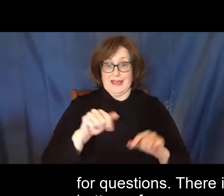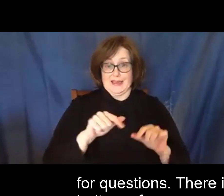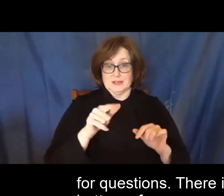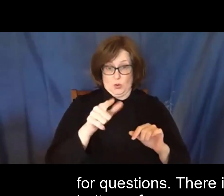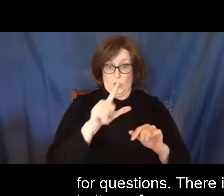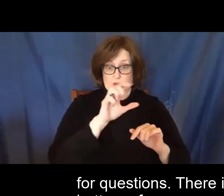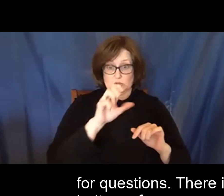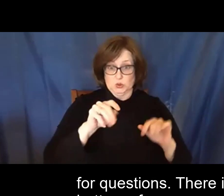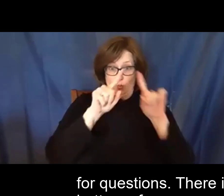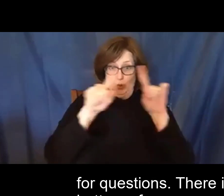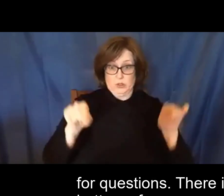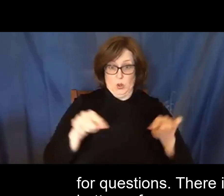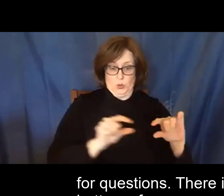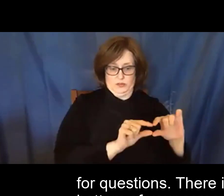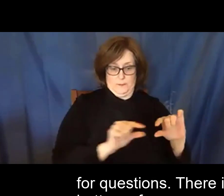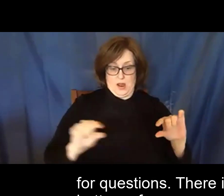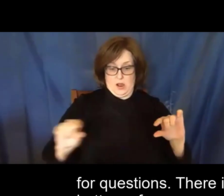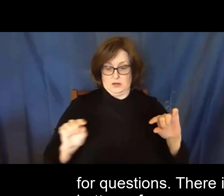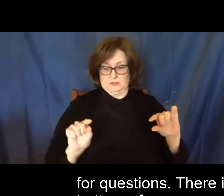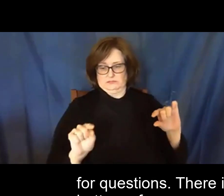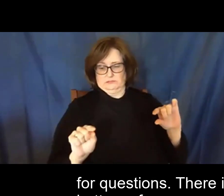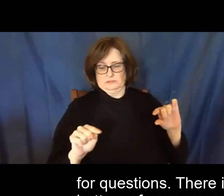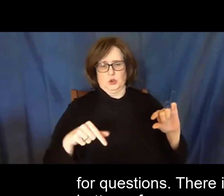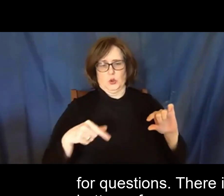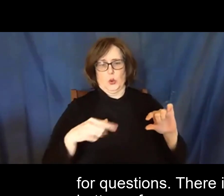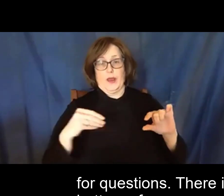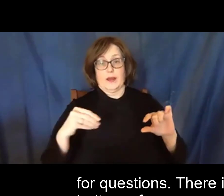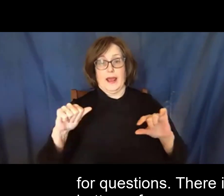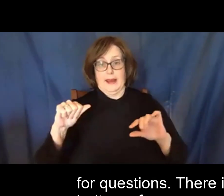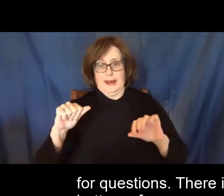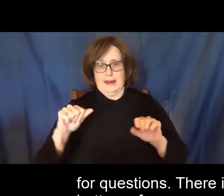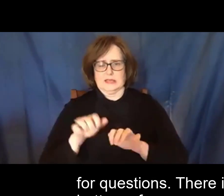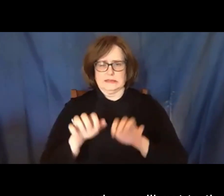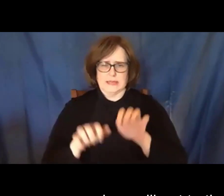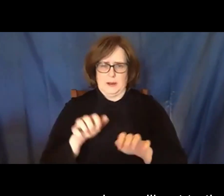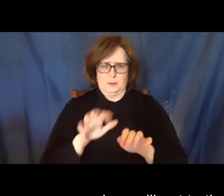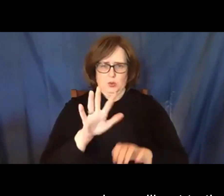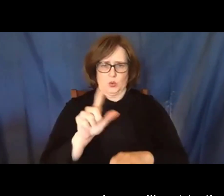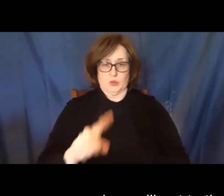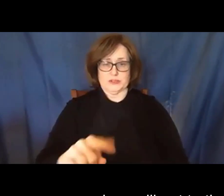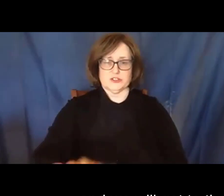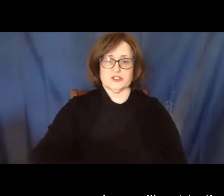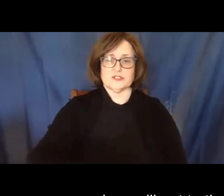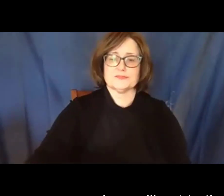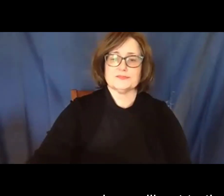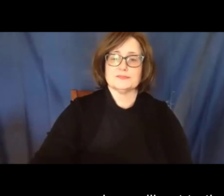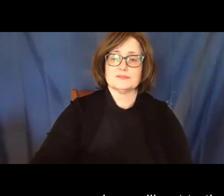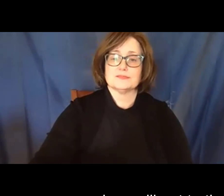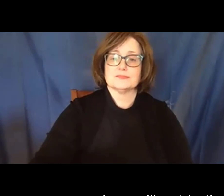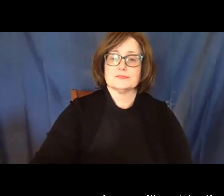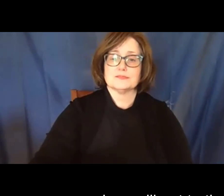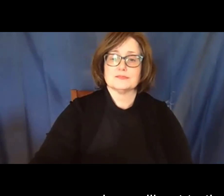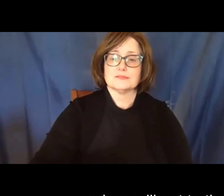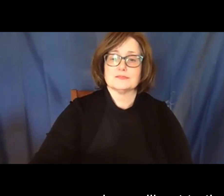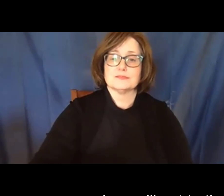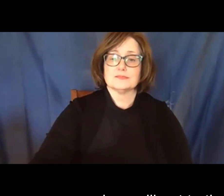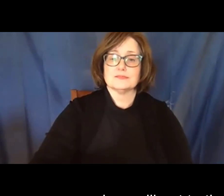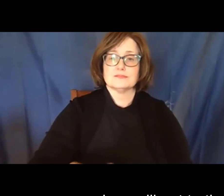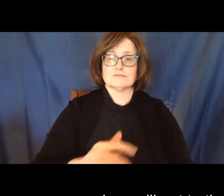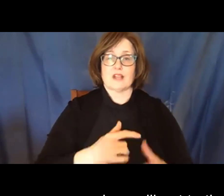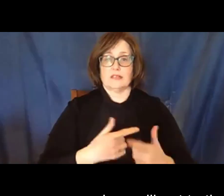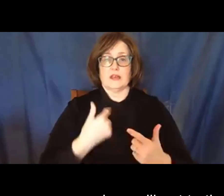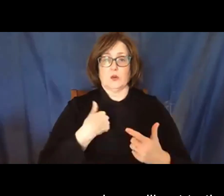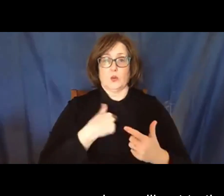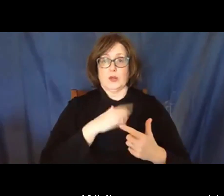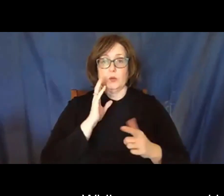of your screen. So please feel free to place your questions there, and we will get to them in the order that they